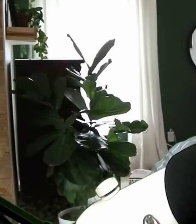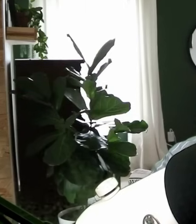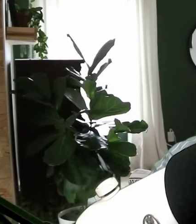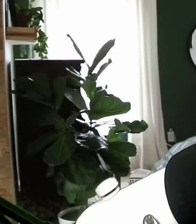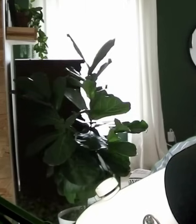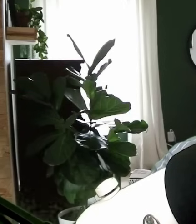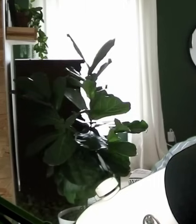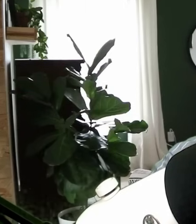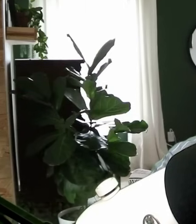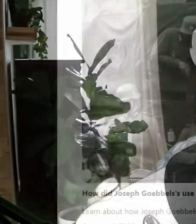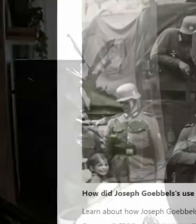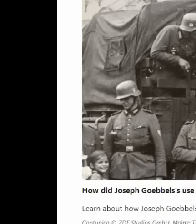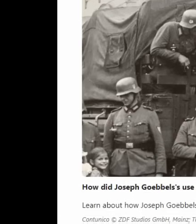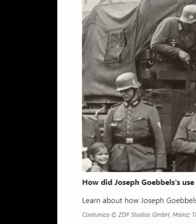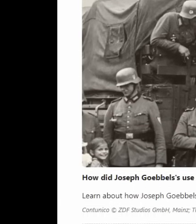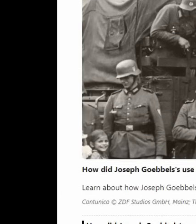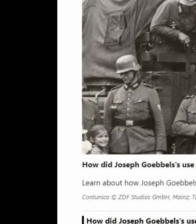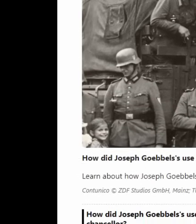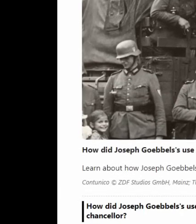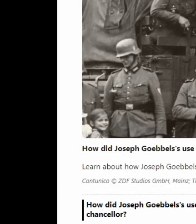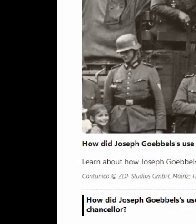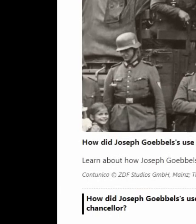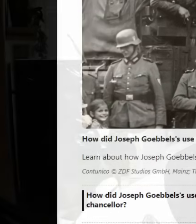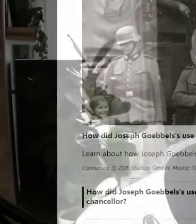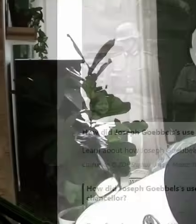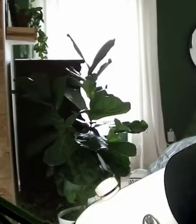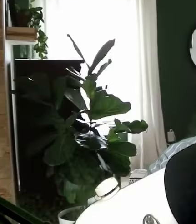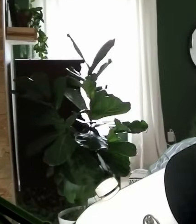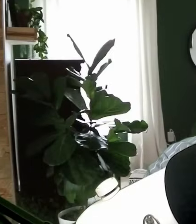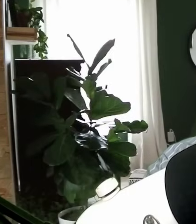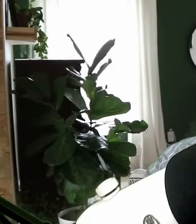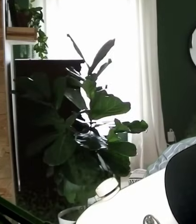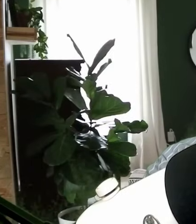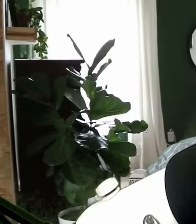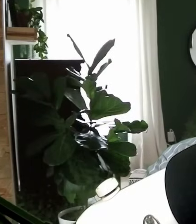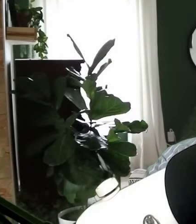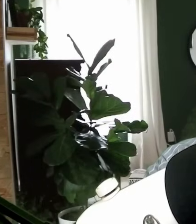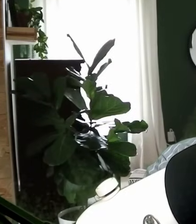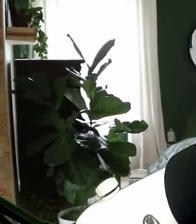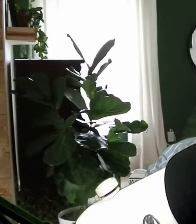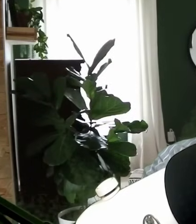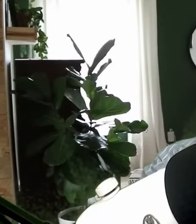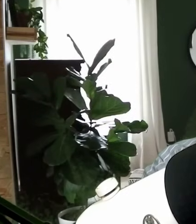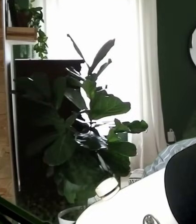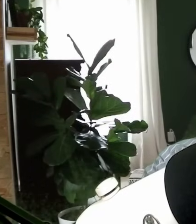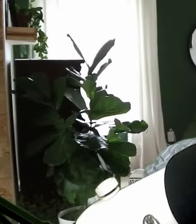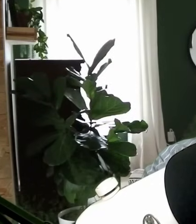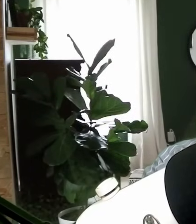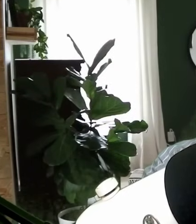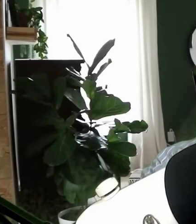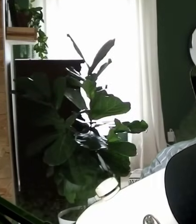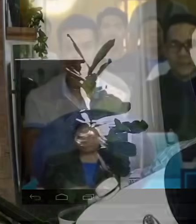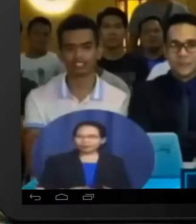ng National Socialist Party ni Hitler, ni Goebbels yan. Si Goebbels. Anyway, mga ka-youth, so hopefully we can continue with a